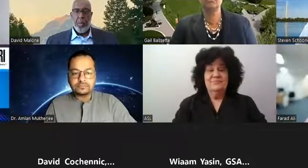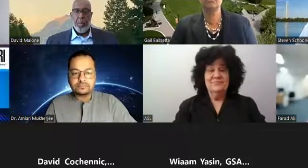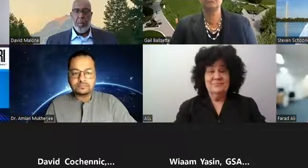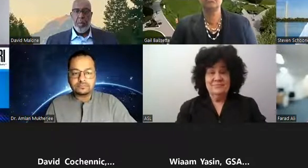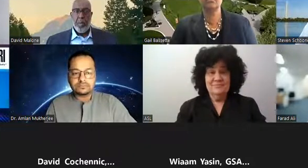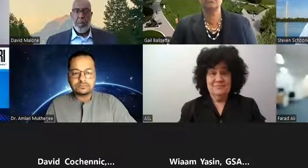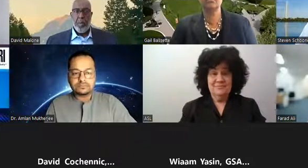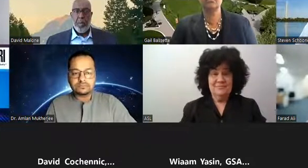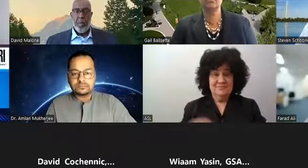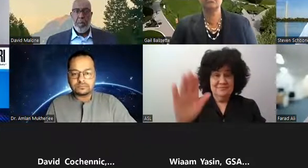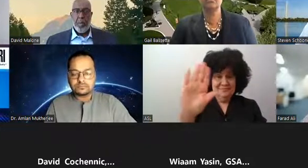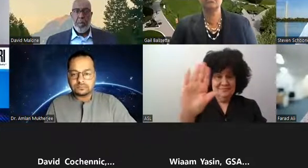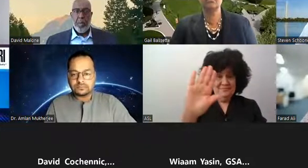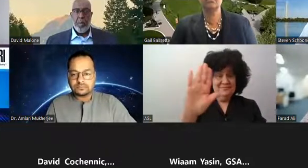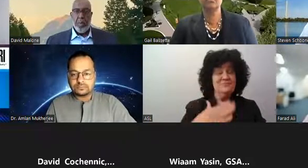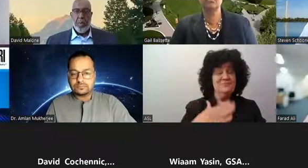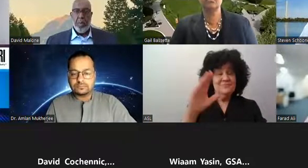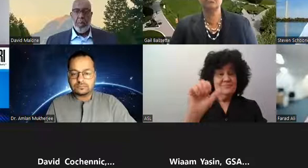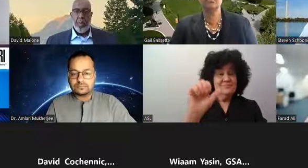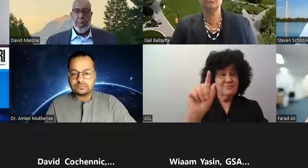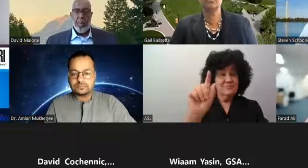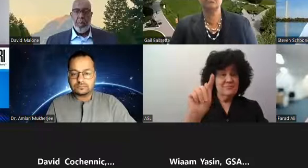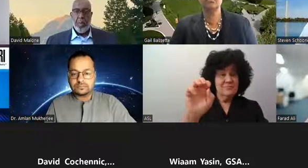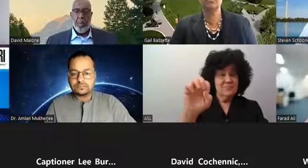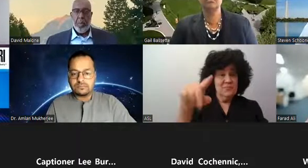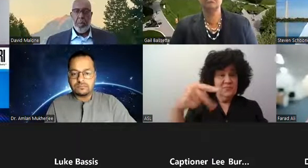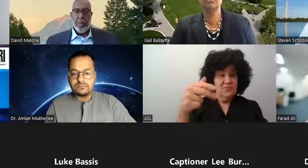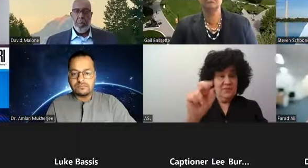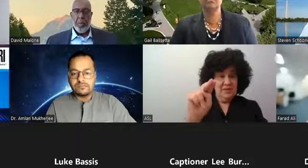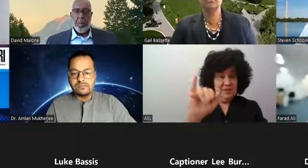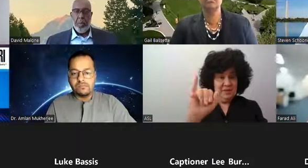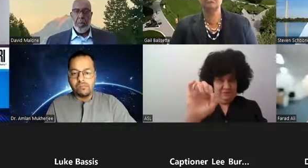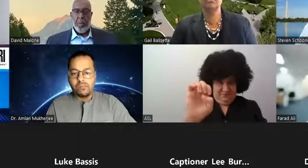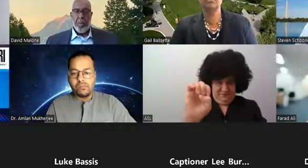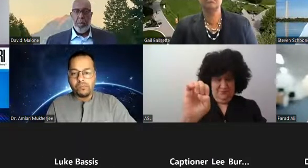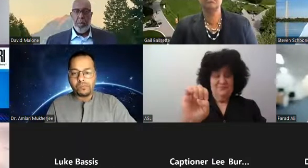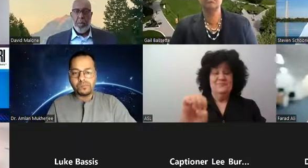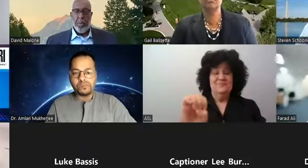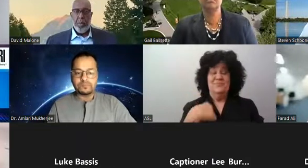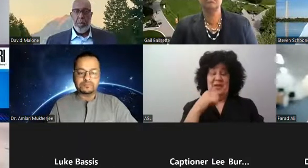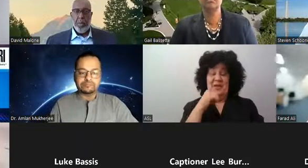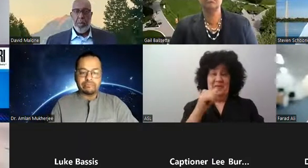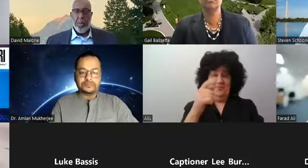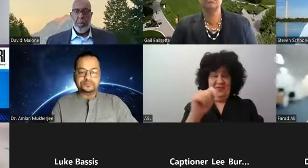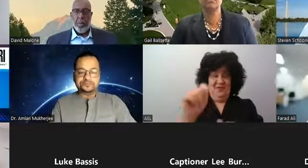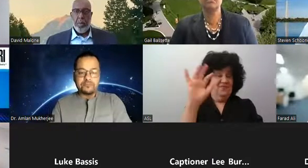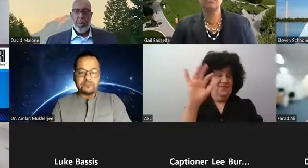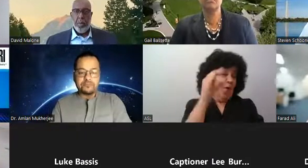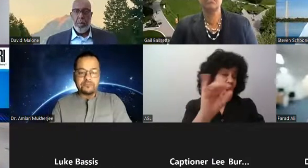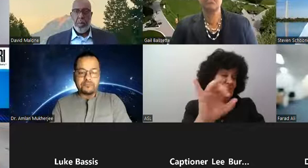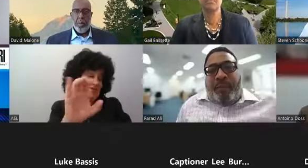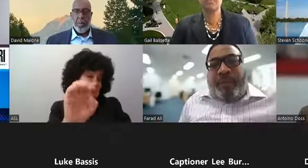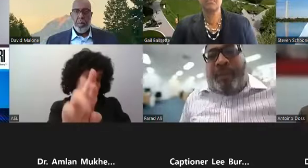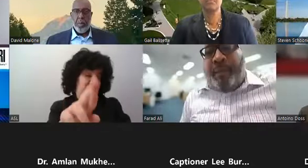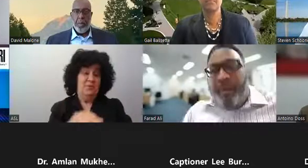Good day. My name is Stephanie Hardison. I'm the deputy designated federal officer. Thank you. So we're very glad